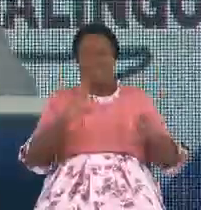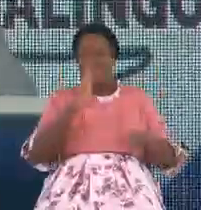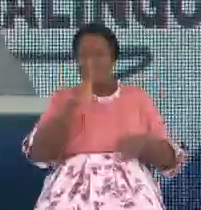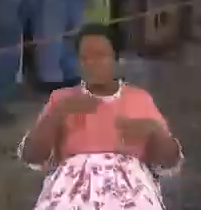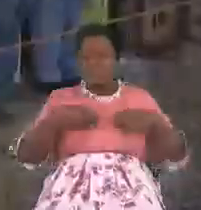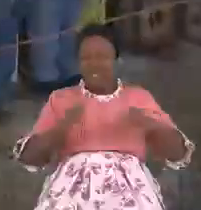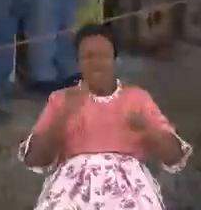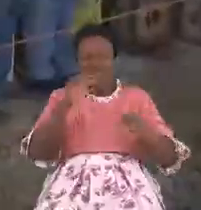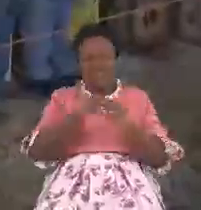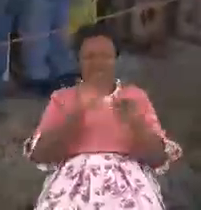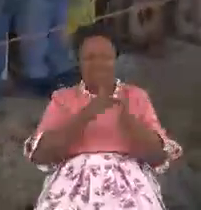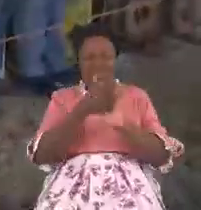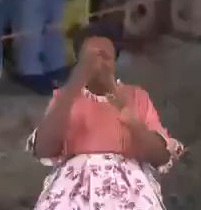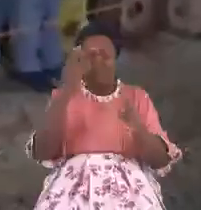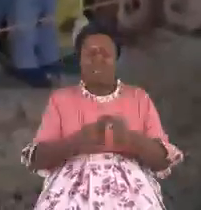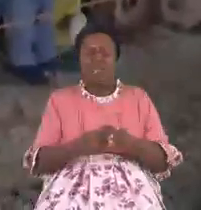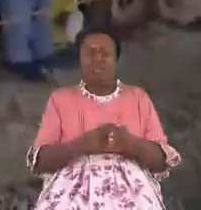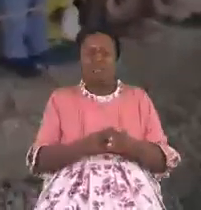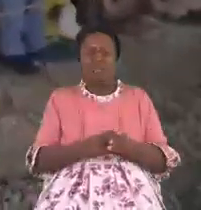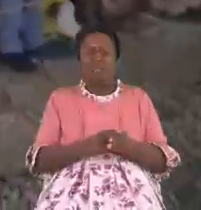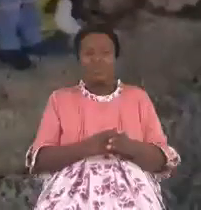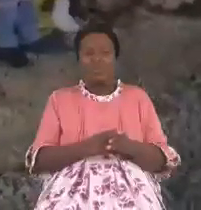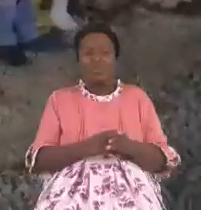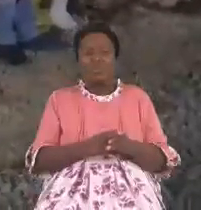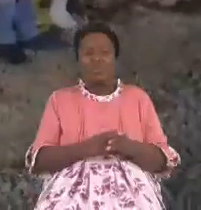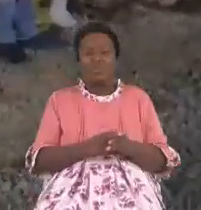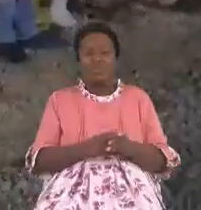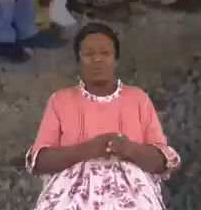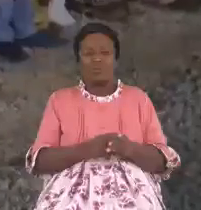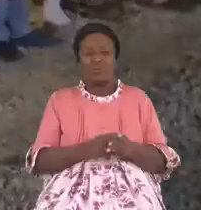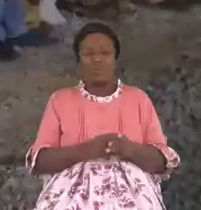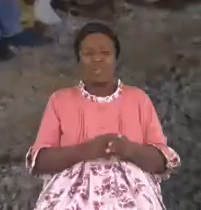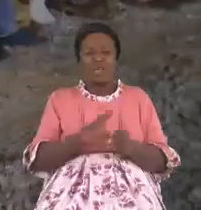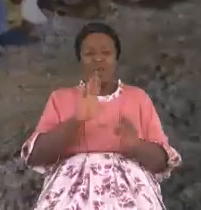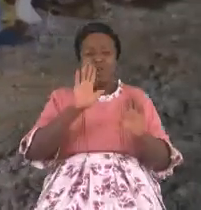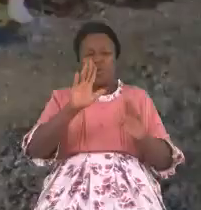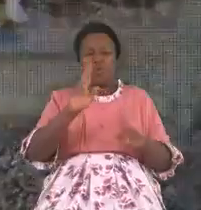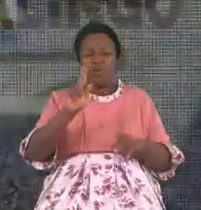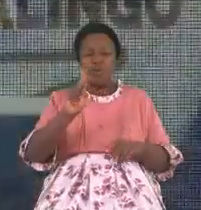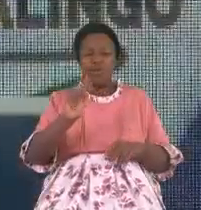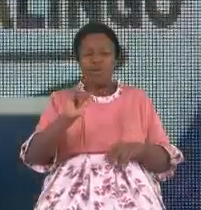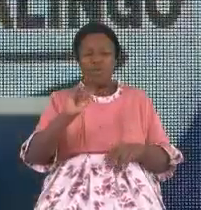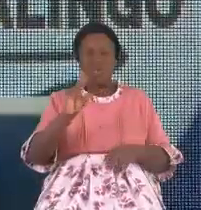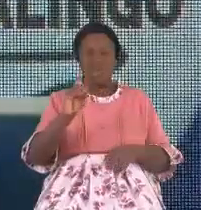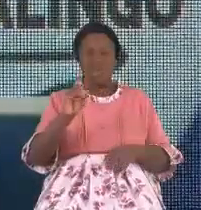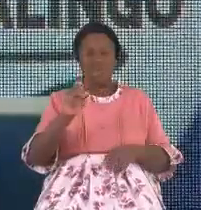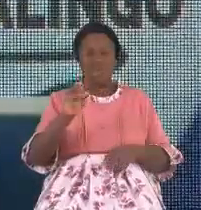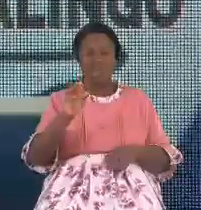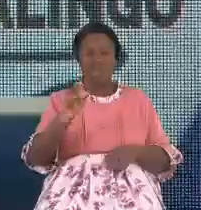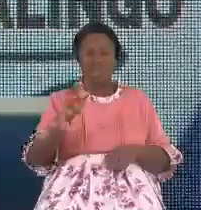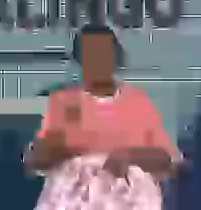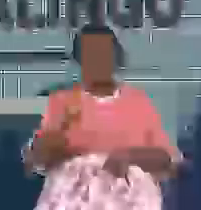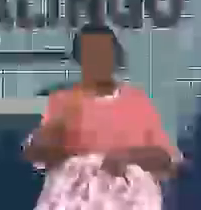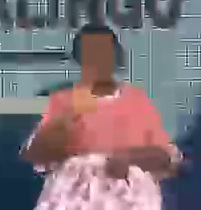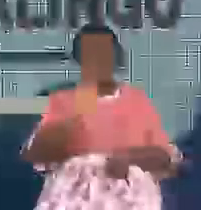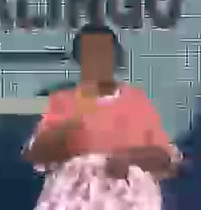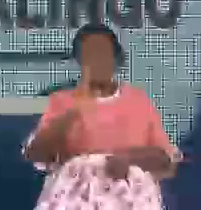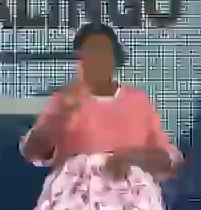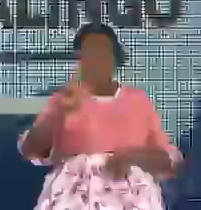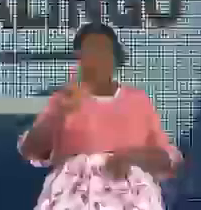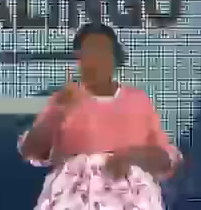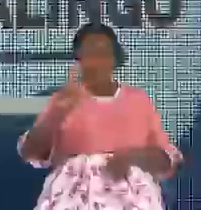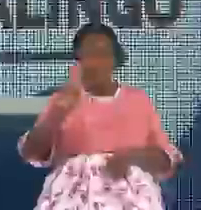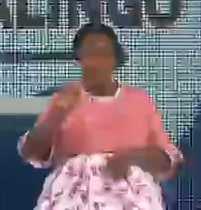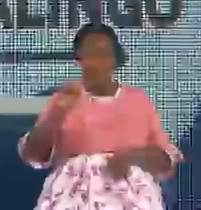jesus name your kidney your lungs your levers receive the